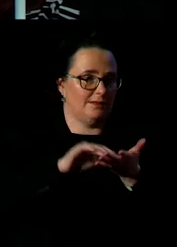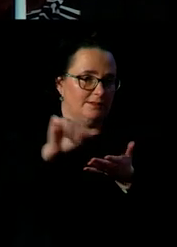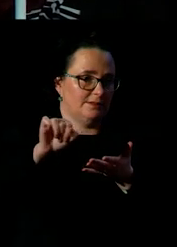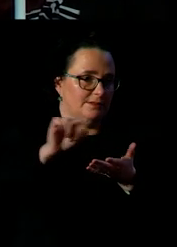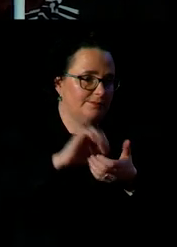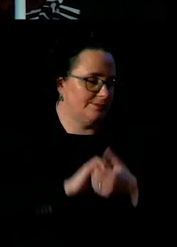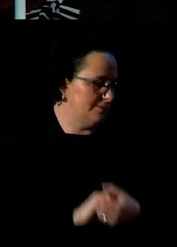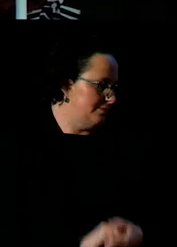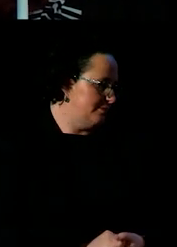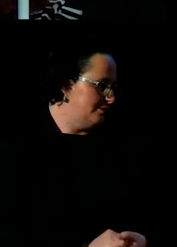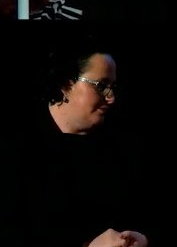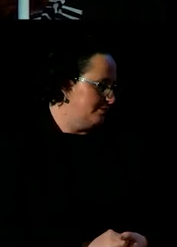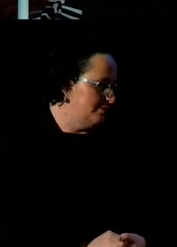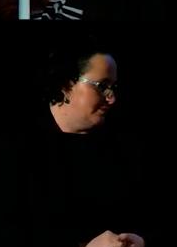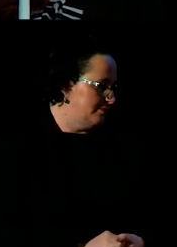Holocaust.